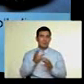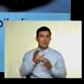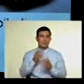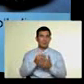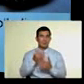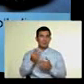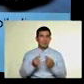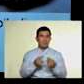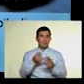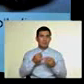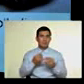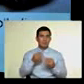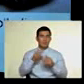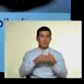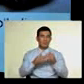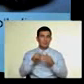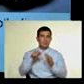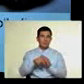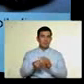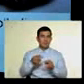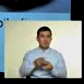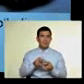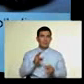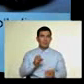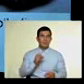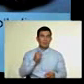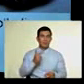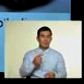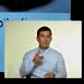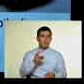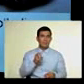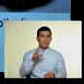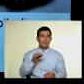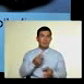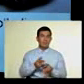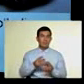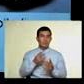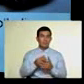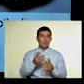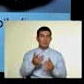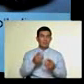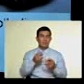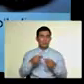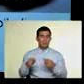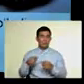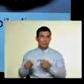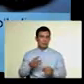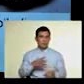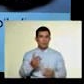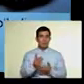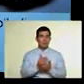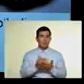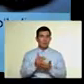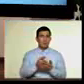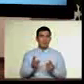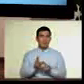U yer qatlamlari orasida magmaning kirib qolib qochishidan hosil bo'ladi. Magma qaynoq,